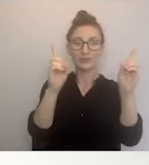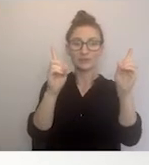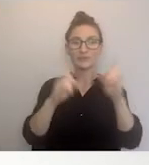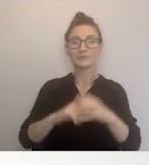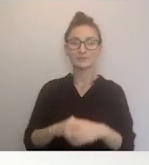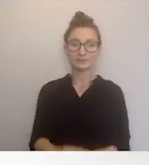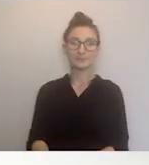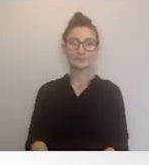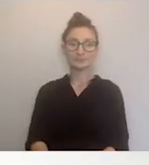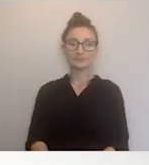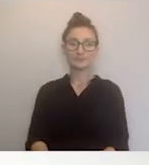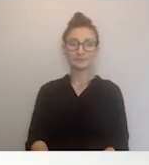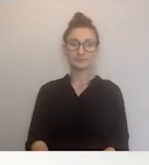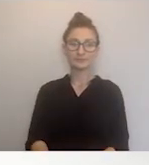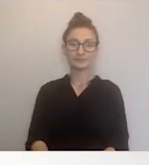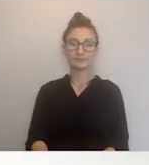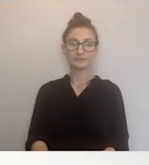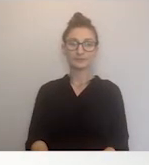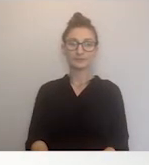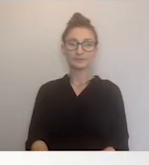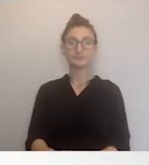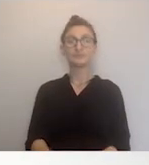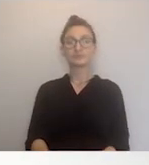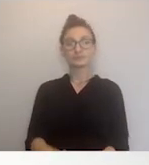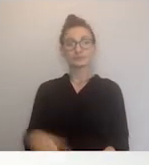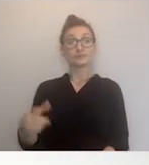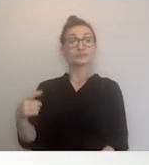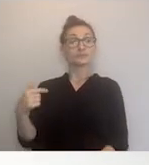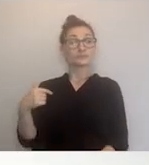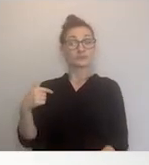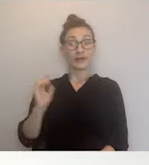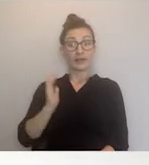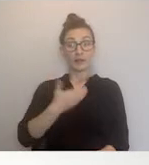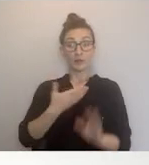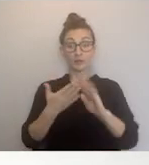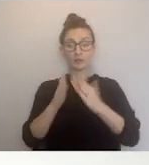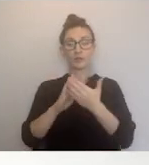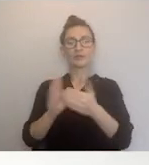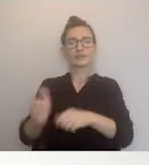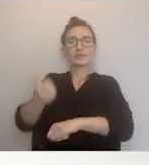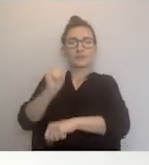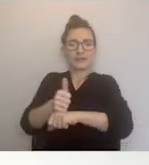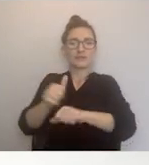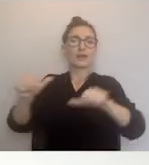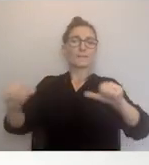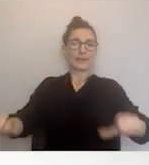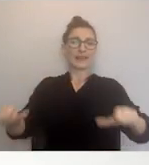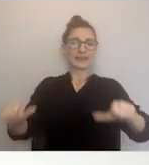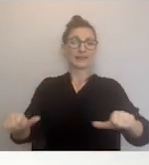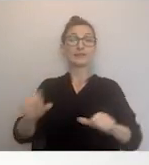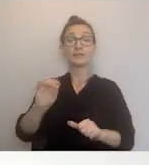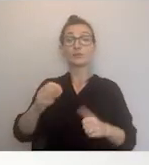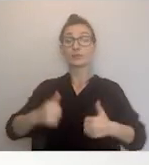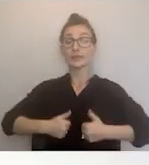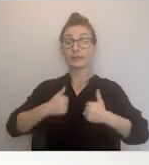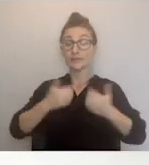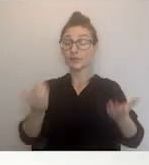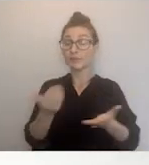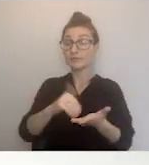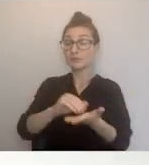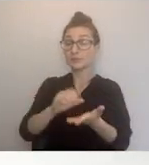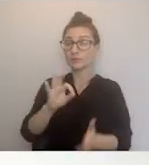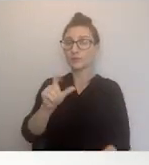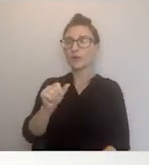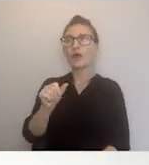of educational sector in our community. We are a community of ability. If you live in Central Florida or beyond, you know that we